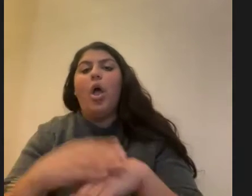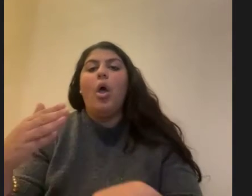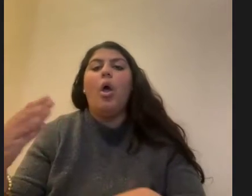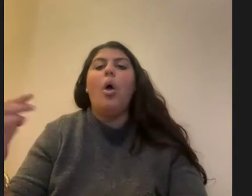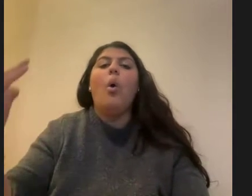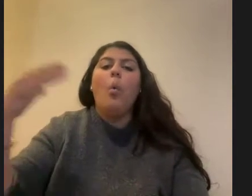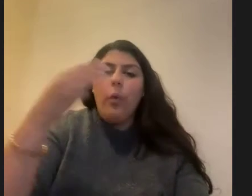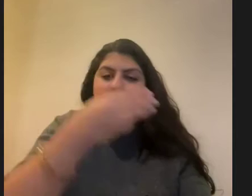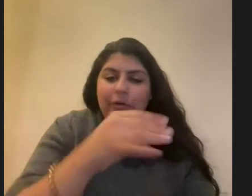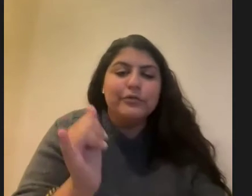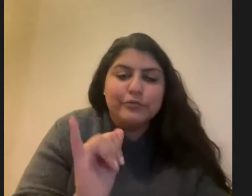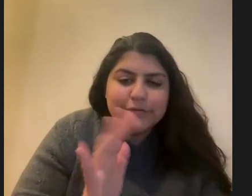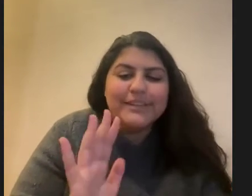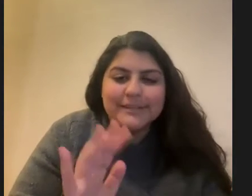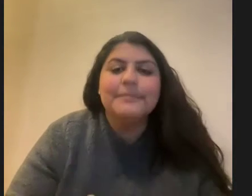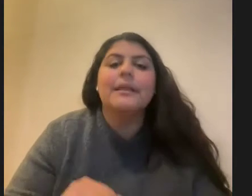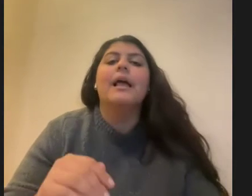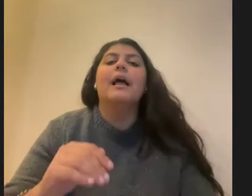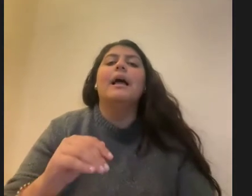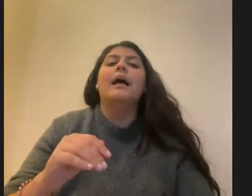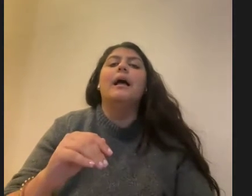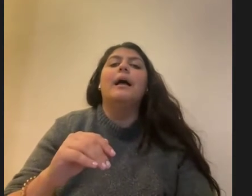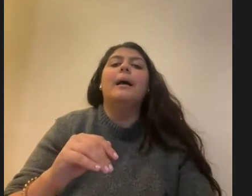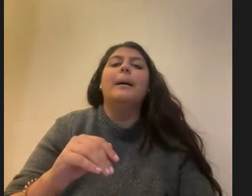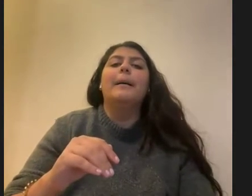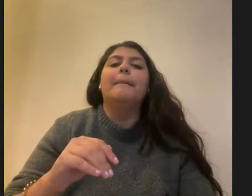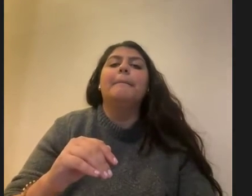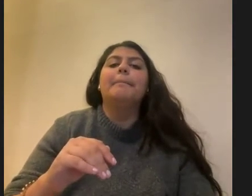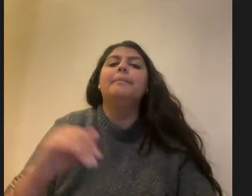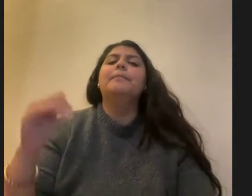into today. And